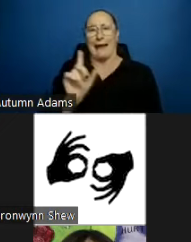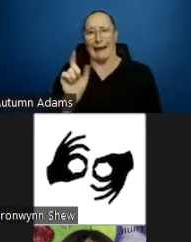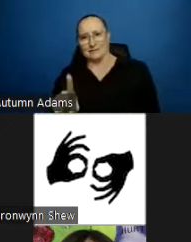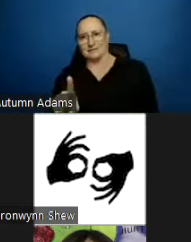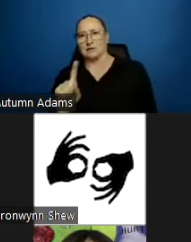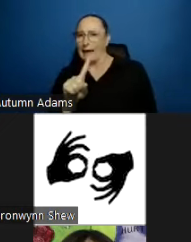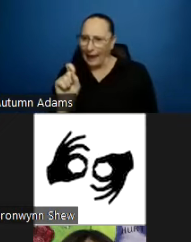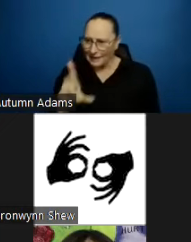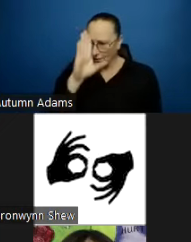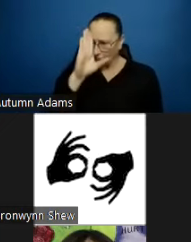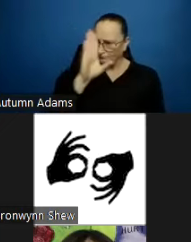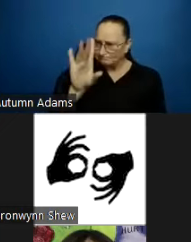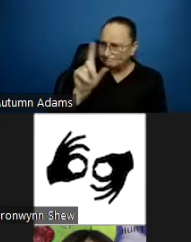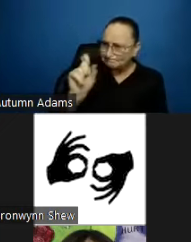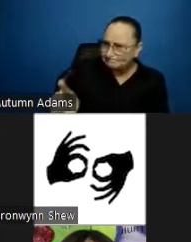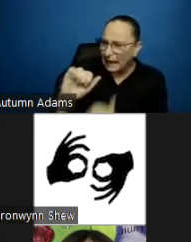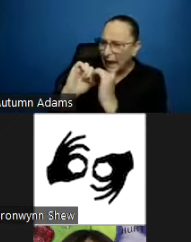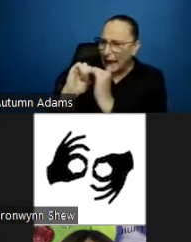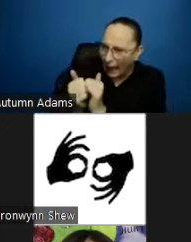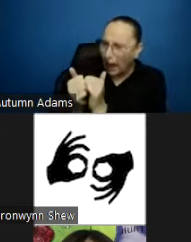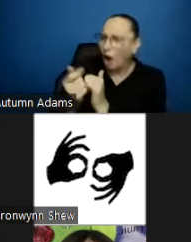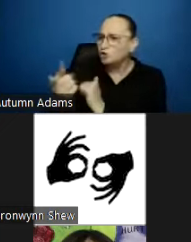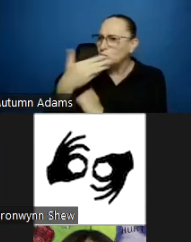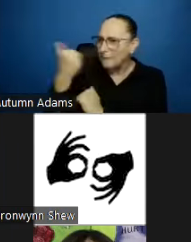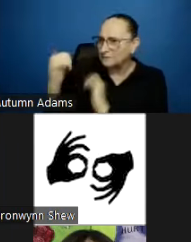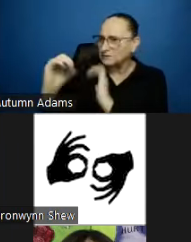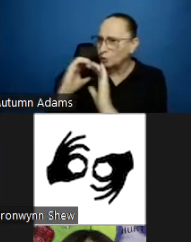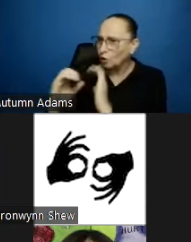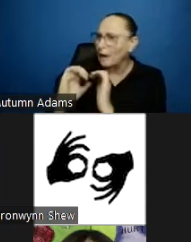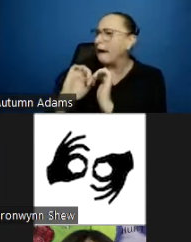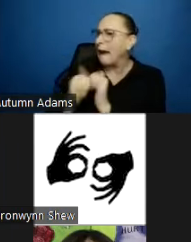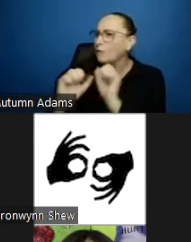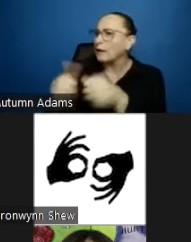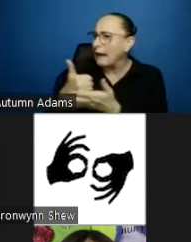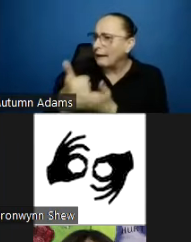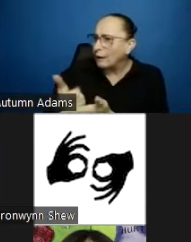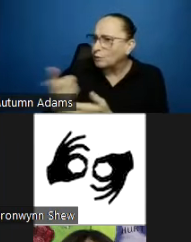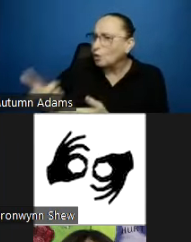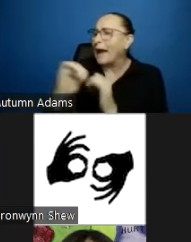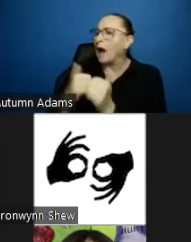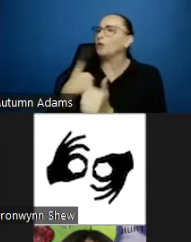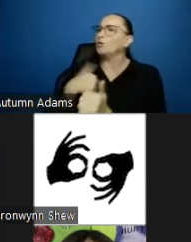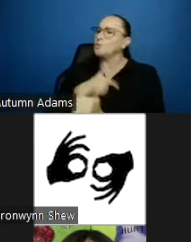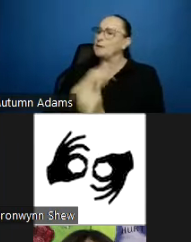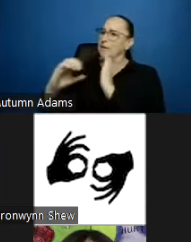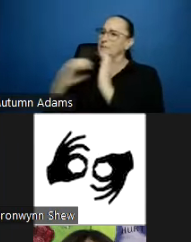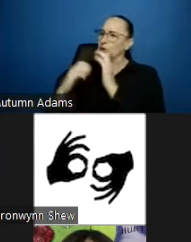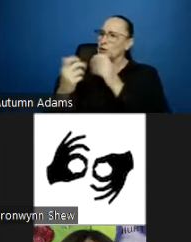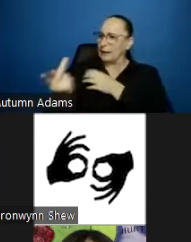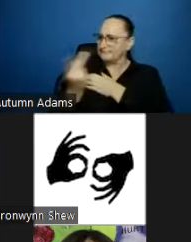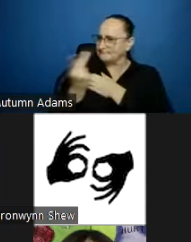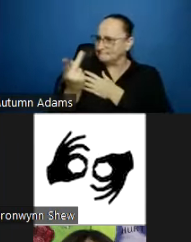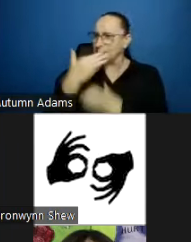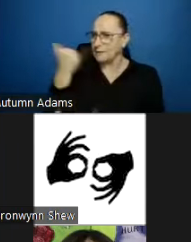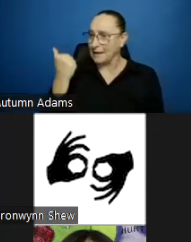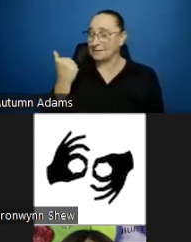them directly. How do you best communicate? What can I do for you? How do we communicate the best? And your job is to really